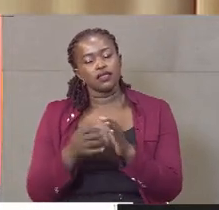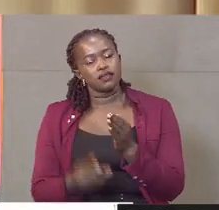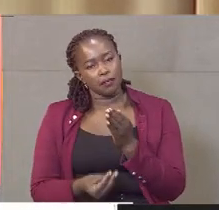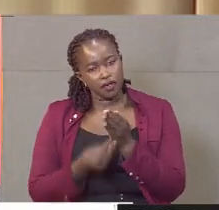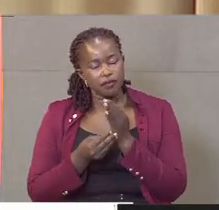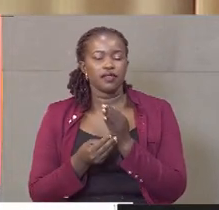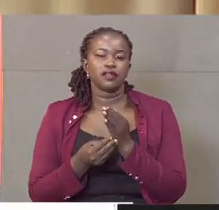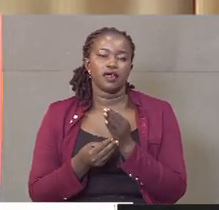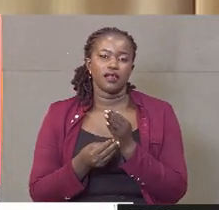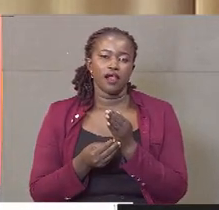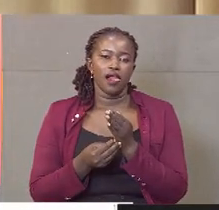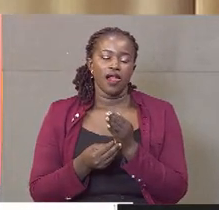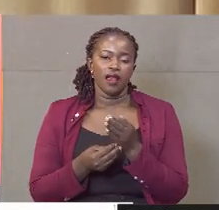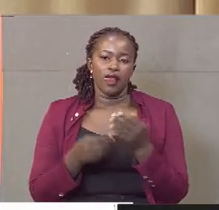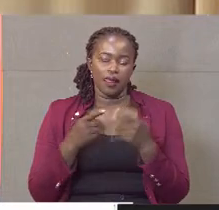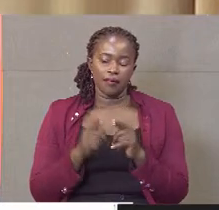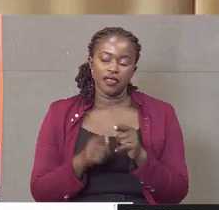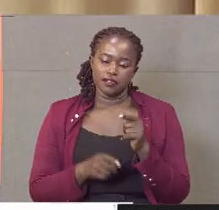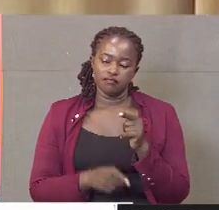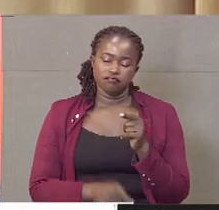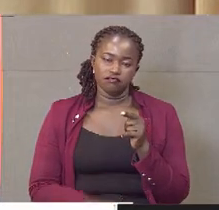wage always takes a first call.